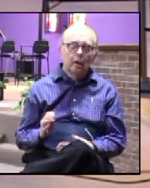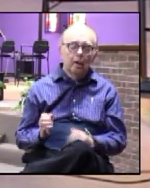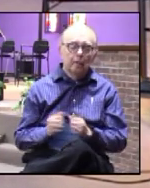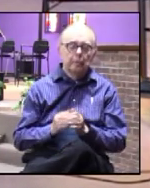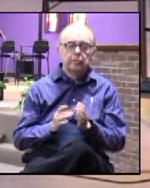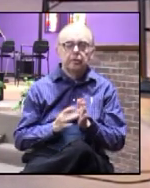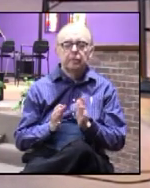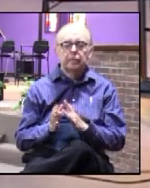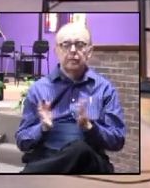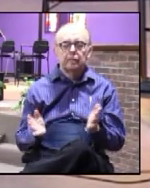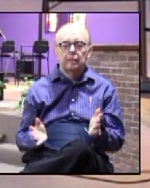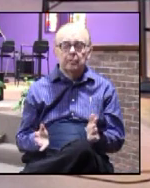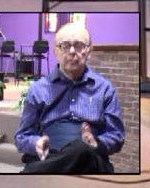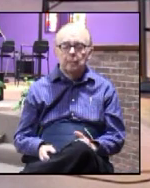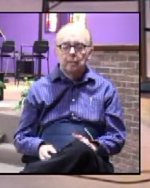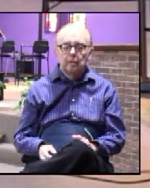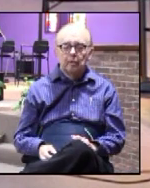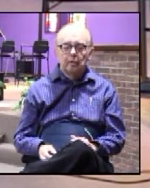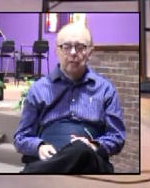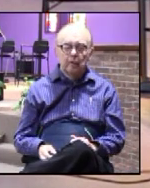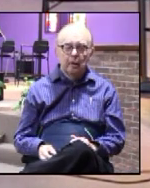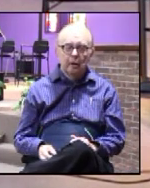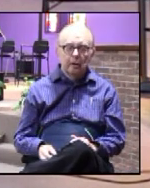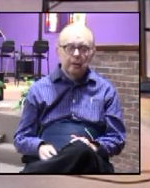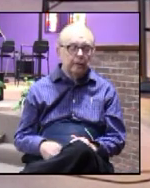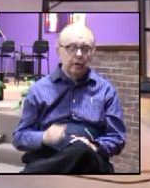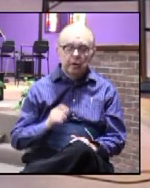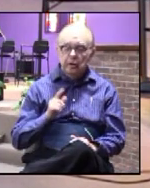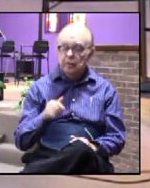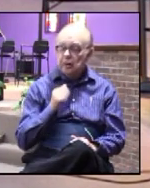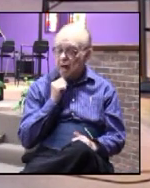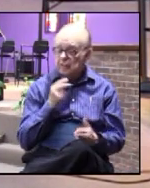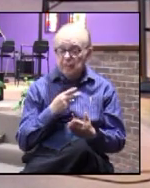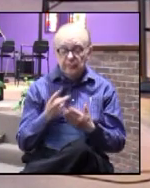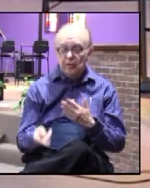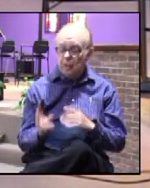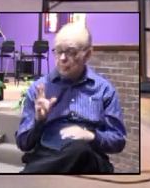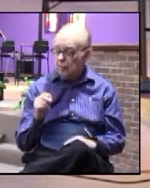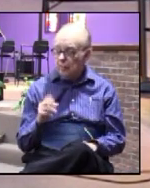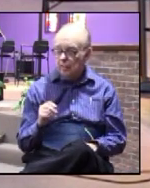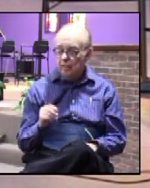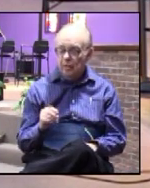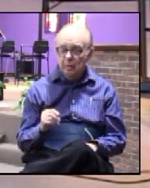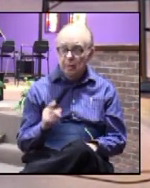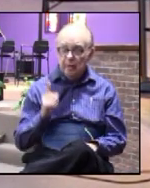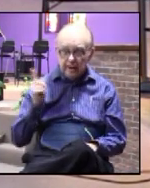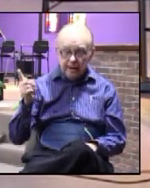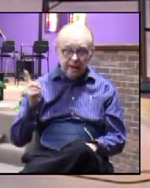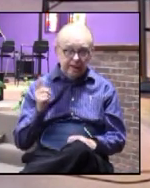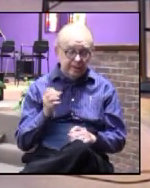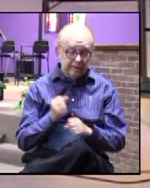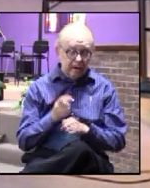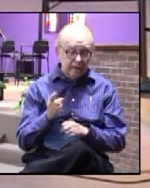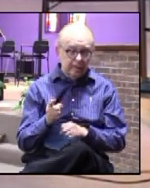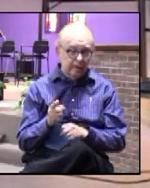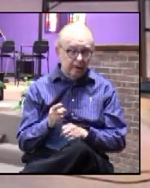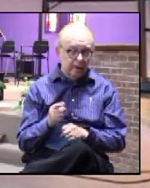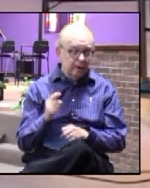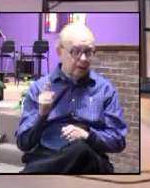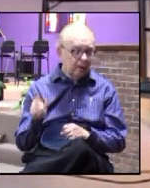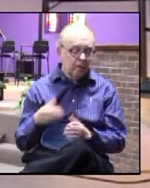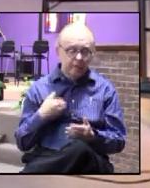ladies and gentlemen. You ain't falling. He He's got you and always will.